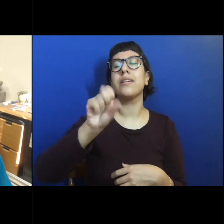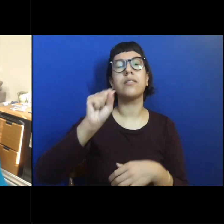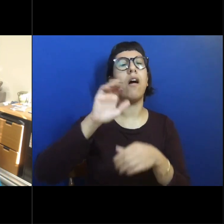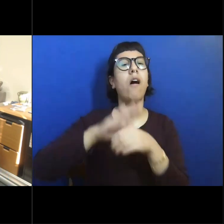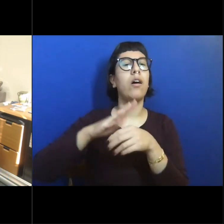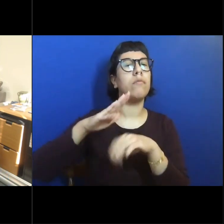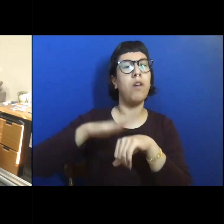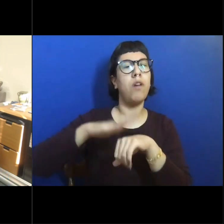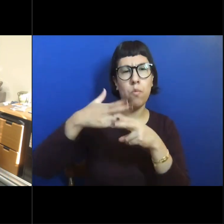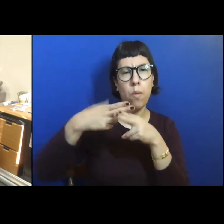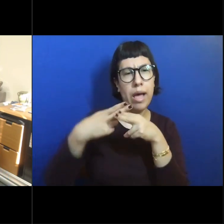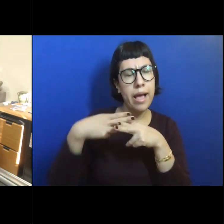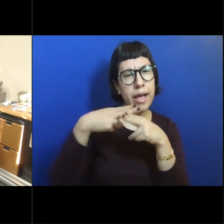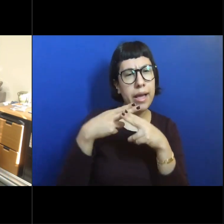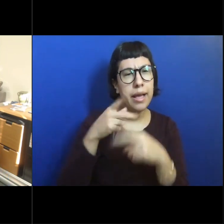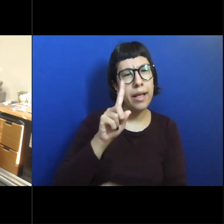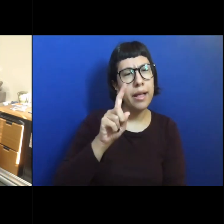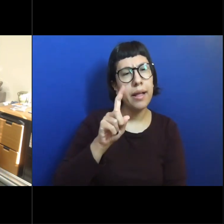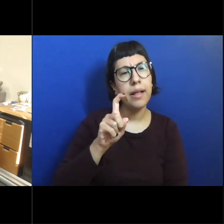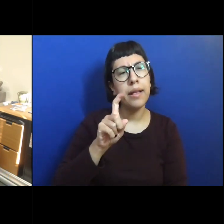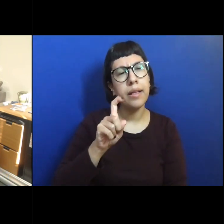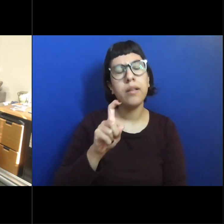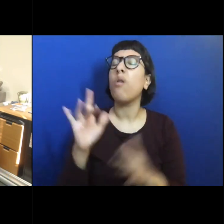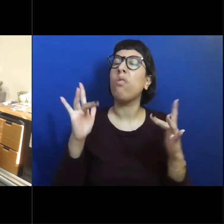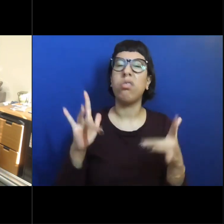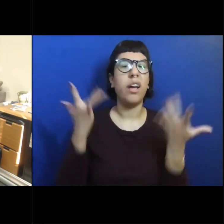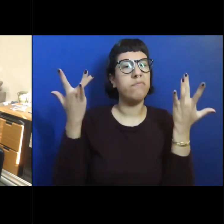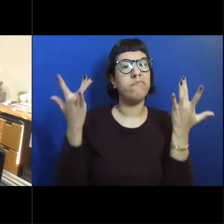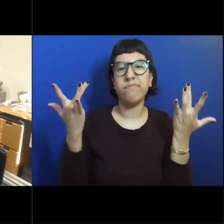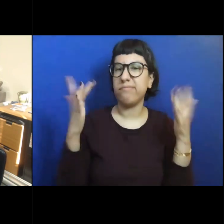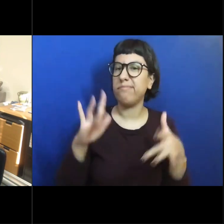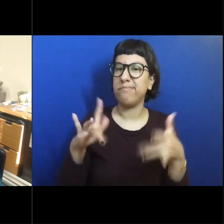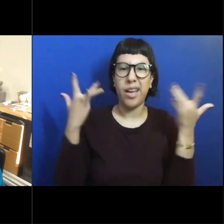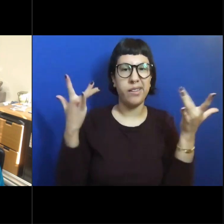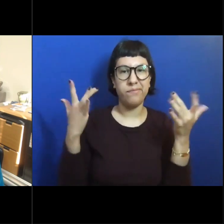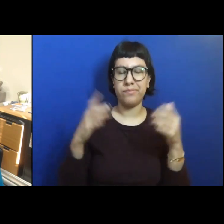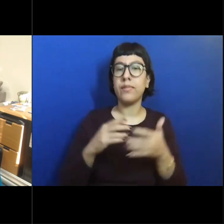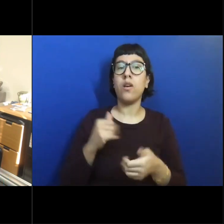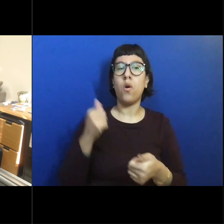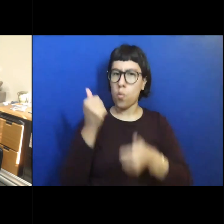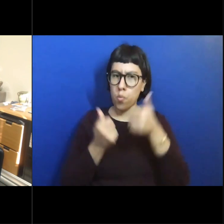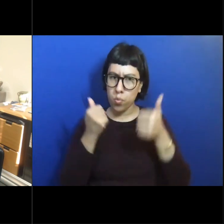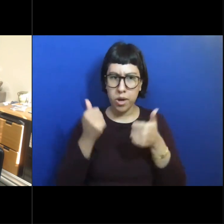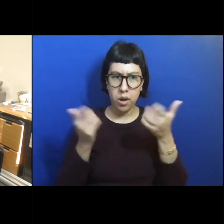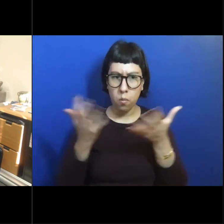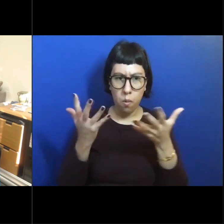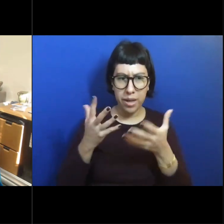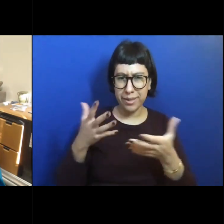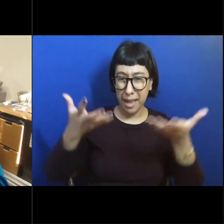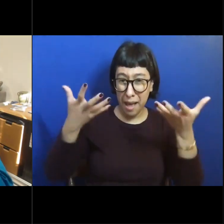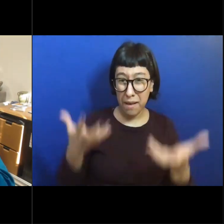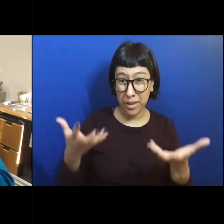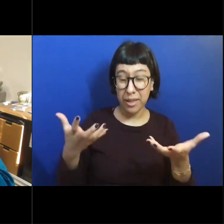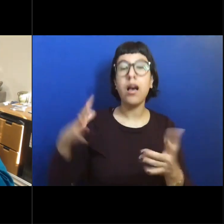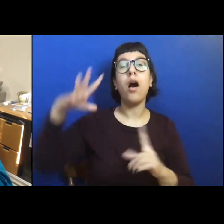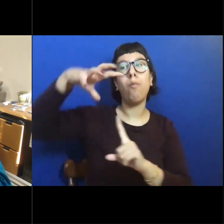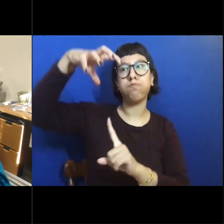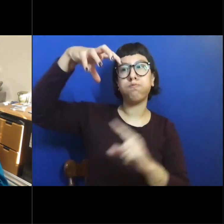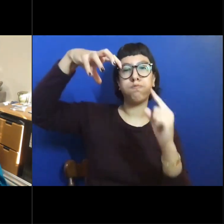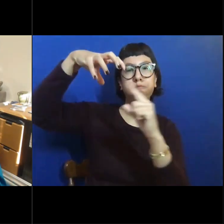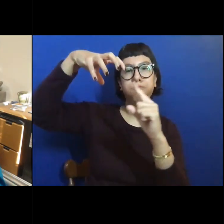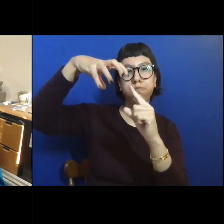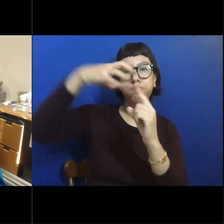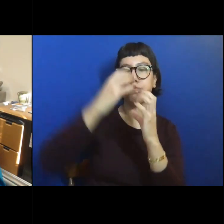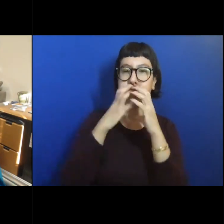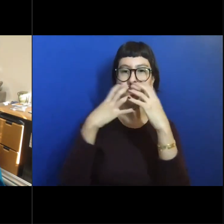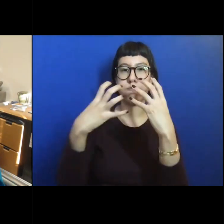weigh? That's a good question. It is very, very light. Really, the heaviest part of the weather instrument is the balloon. But once